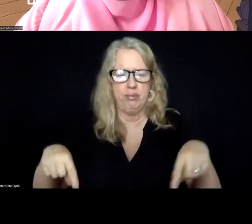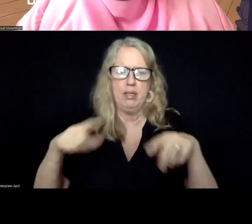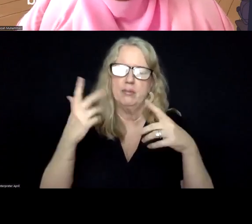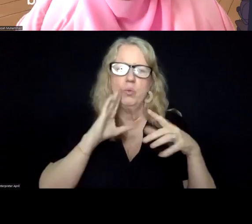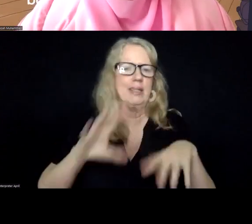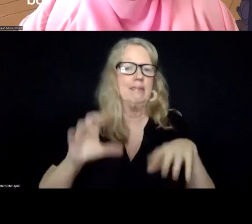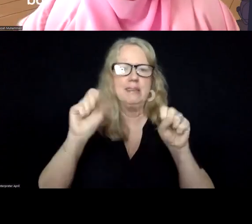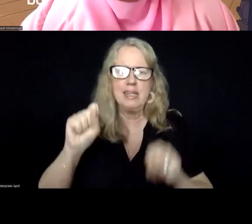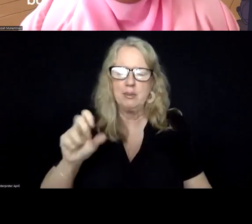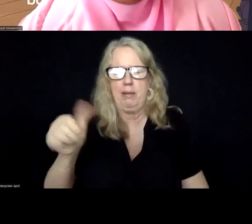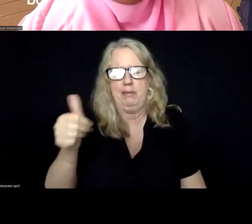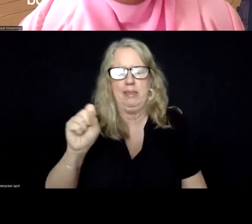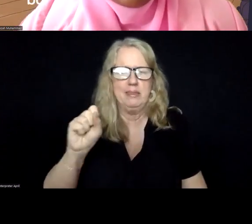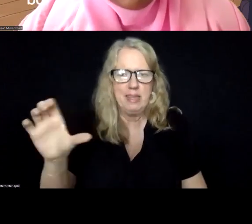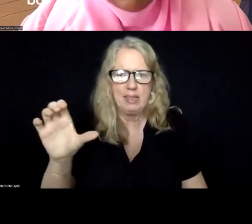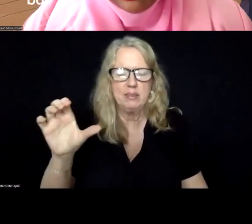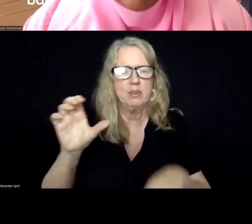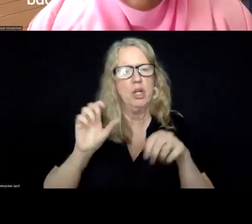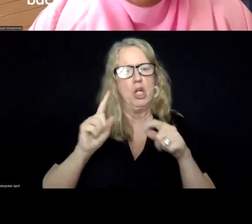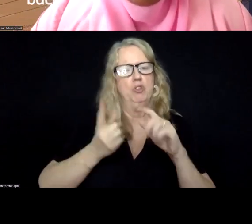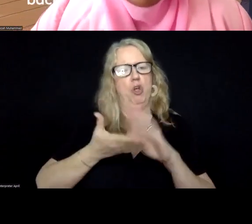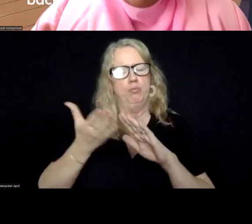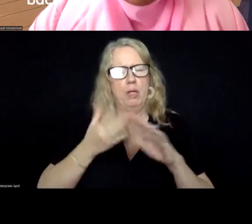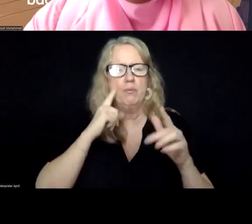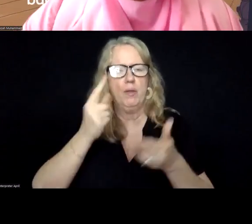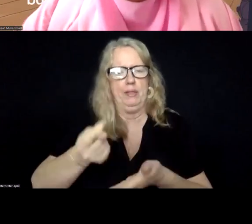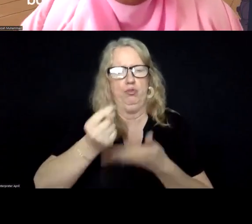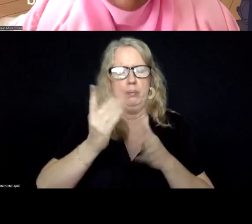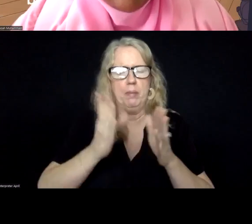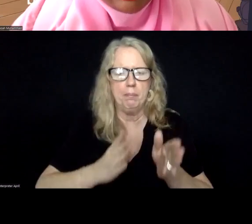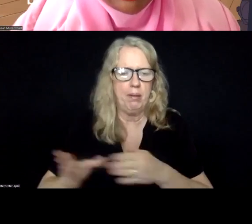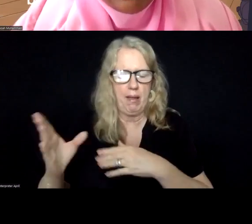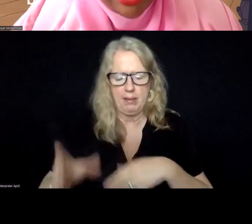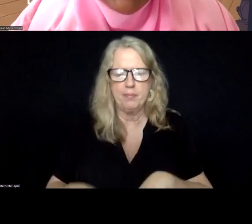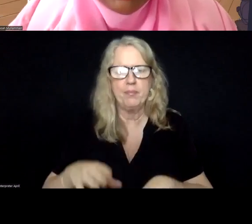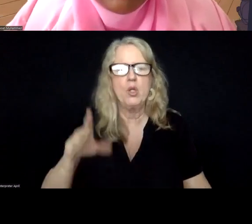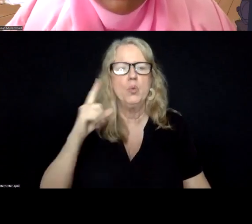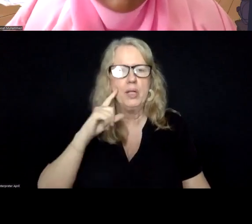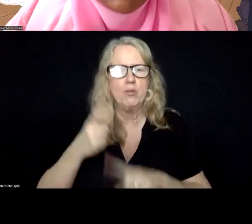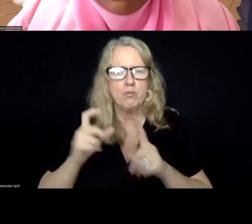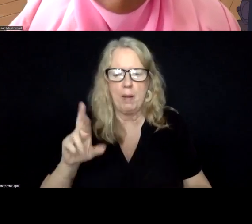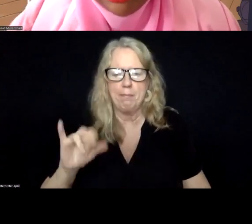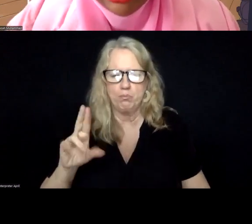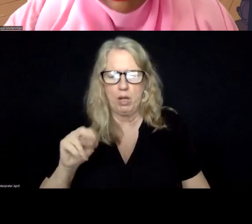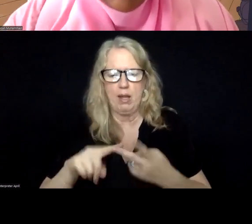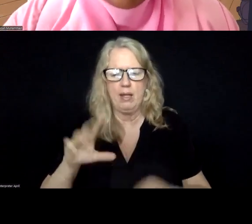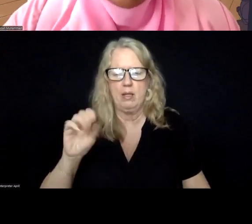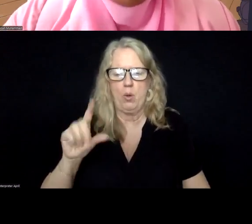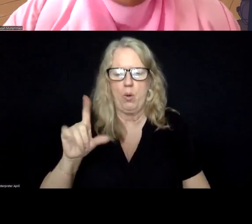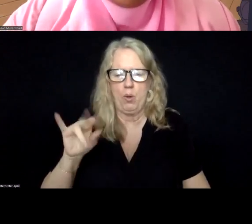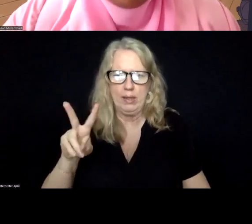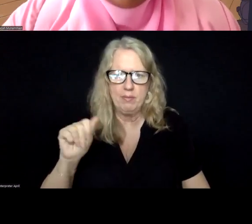about, 10 seconds to generate this treatment plan. And you'll hear a little bit from Ryan and Olivia, who actually uses this from a front